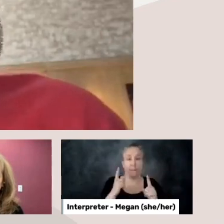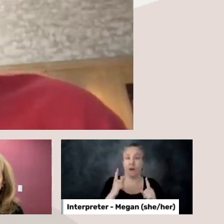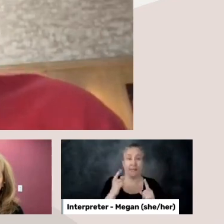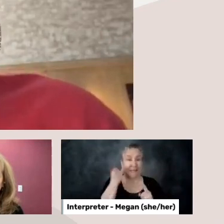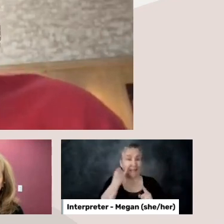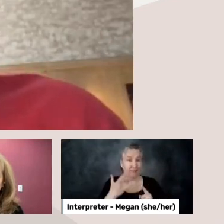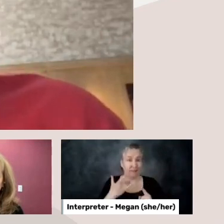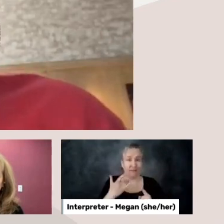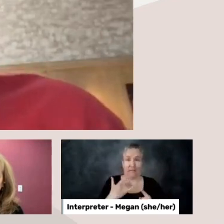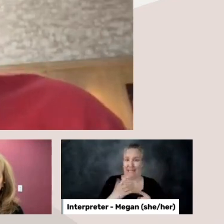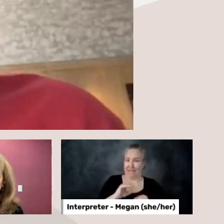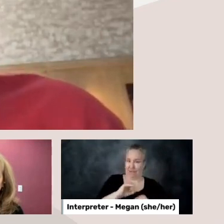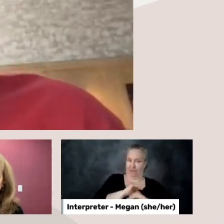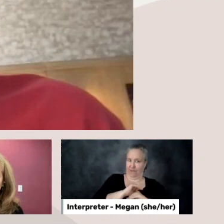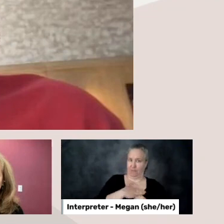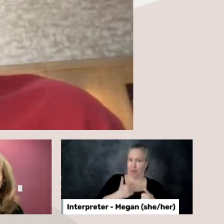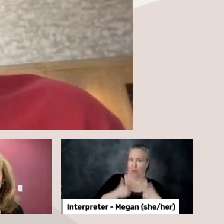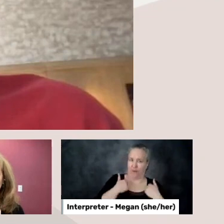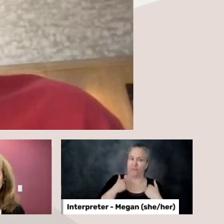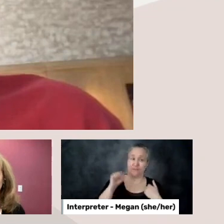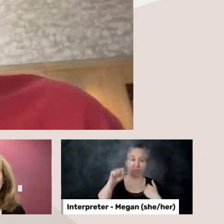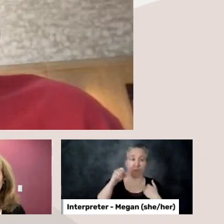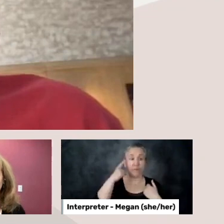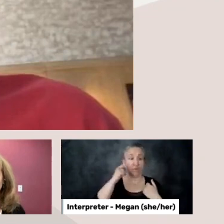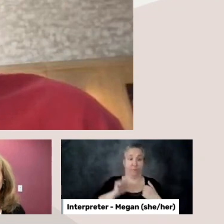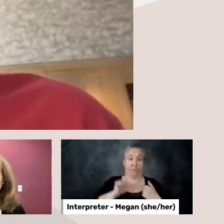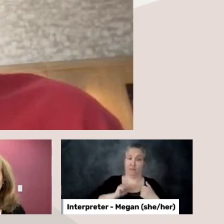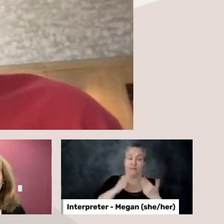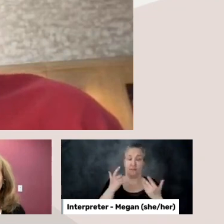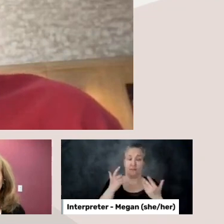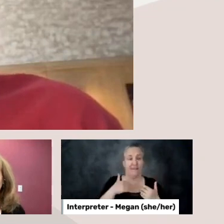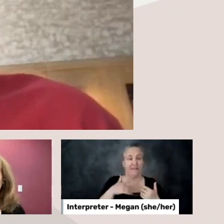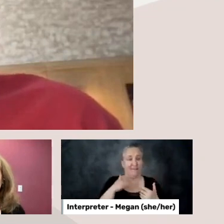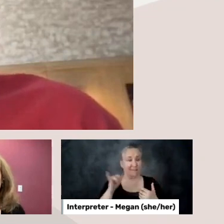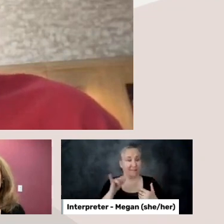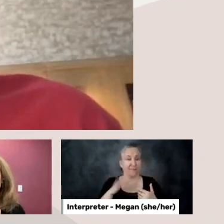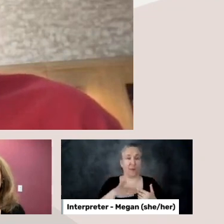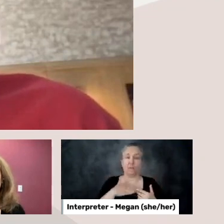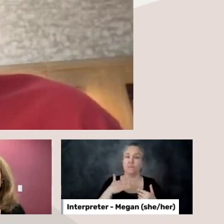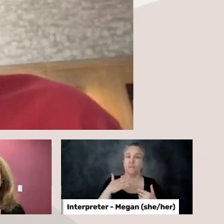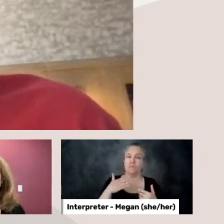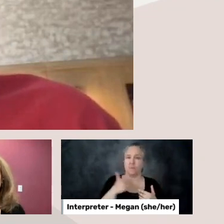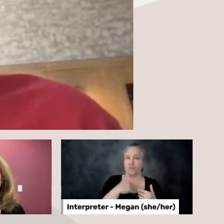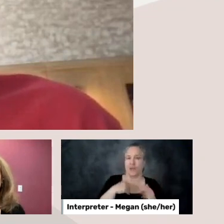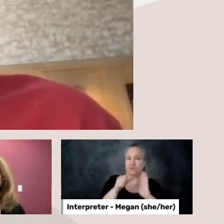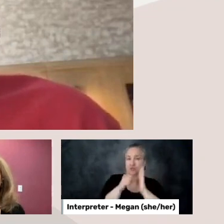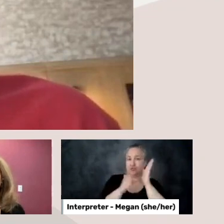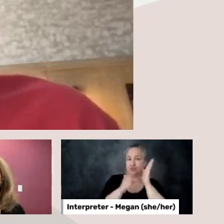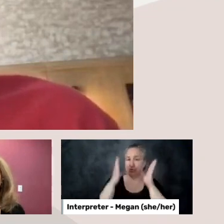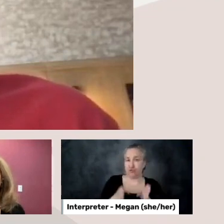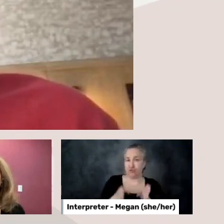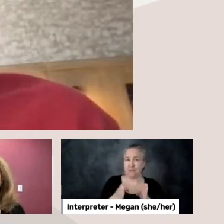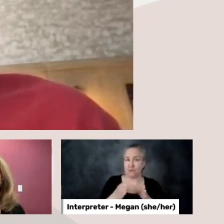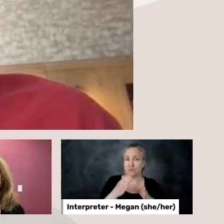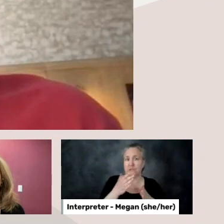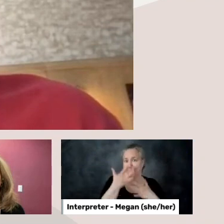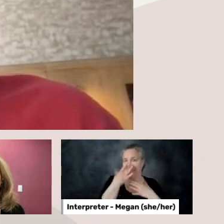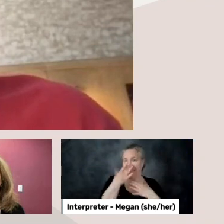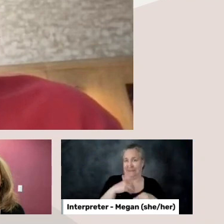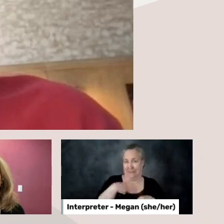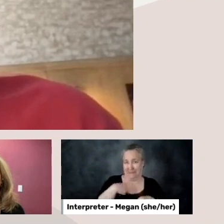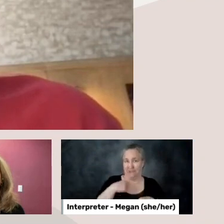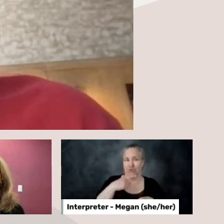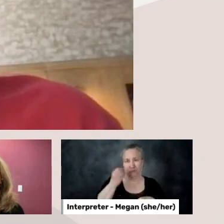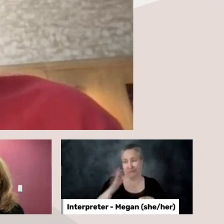fulfills my life. And I think that for me, my breast surgeon took an interest in me, and she introduced me